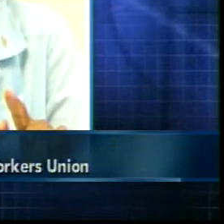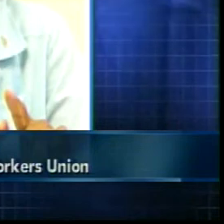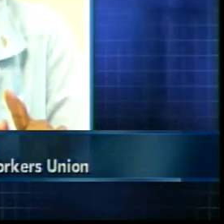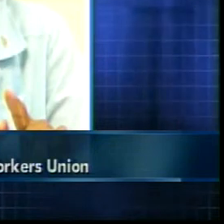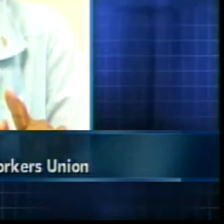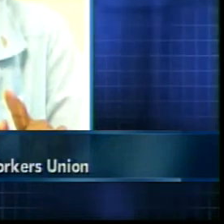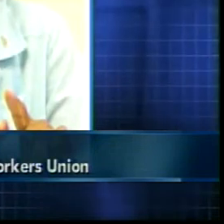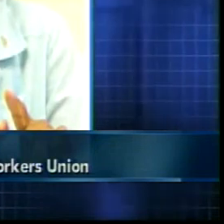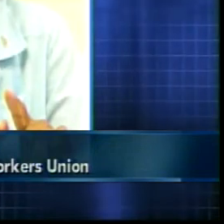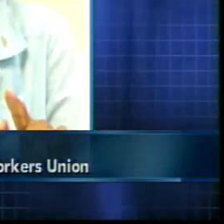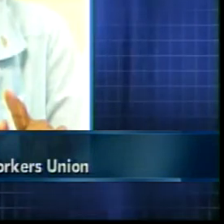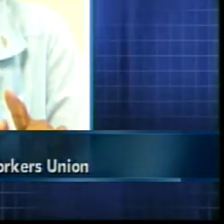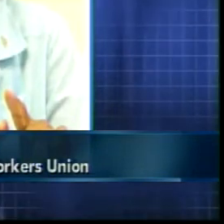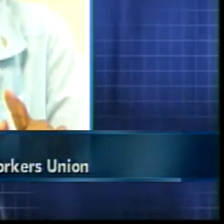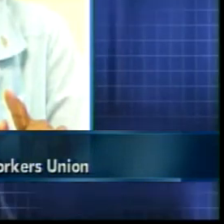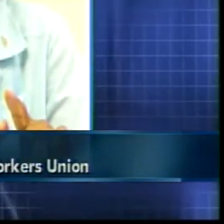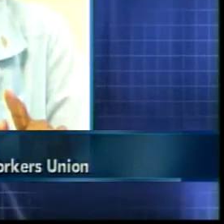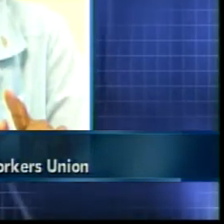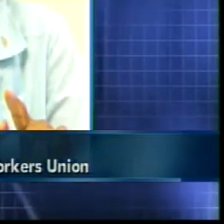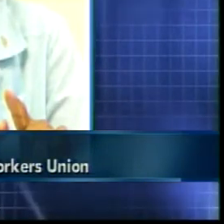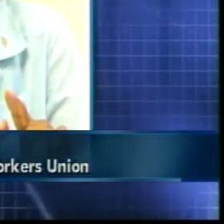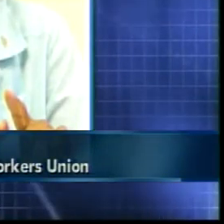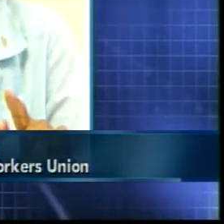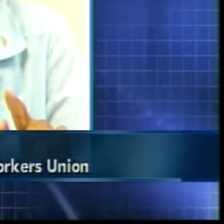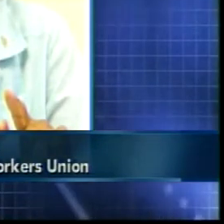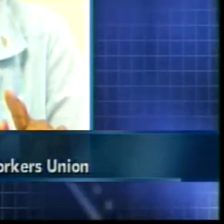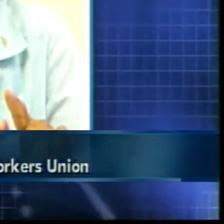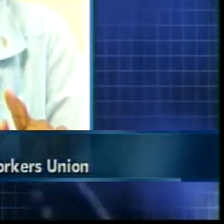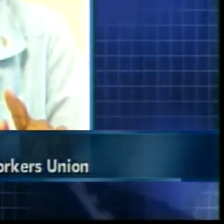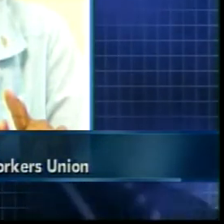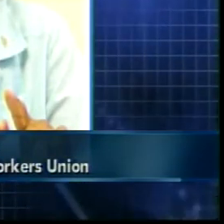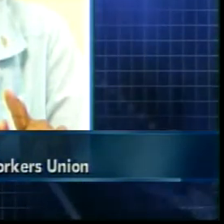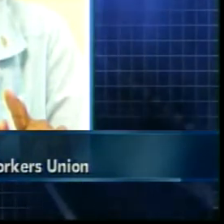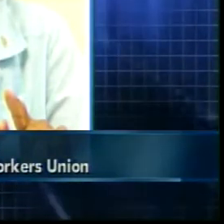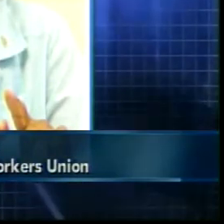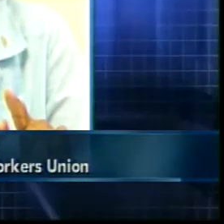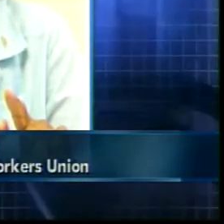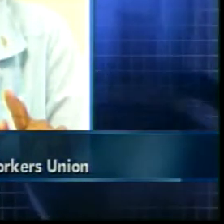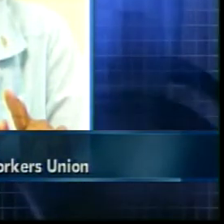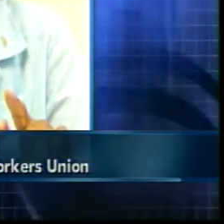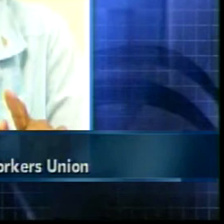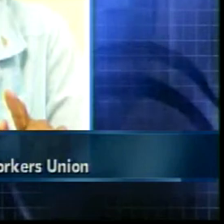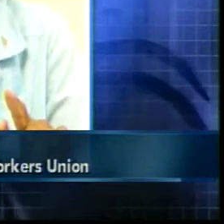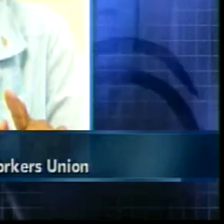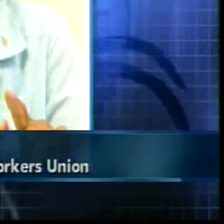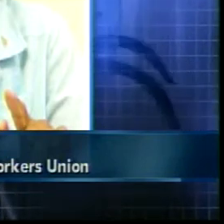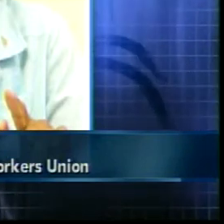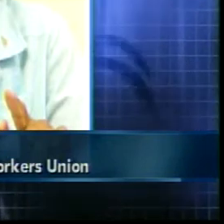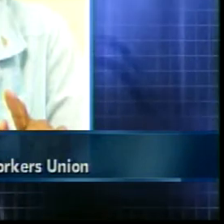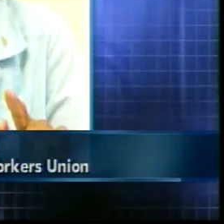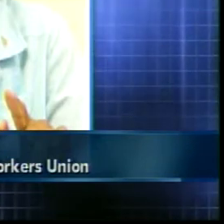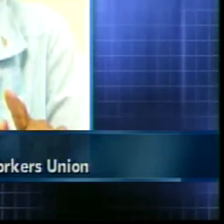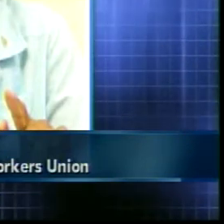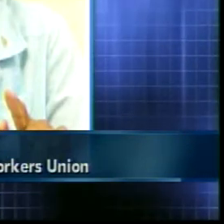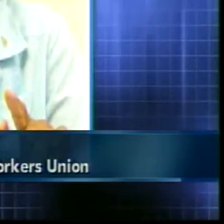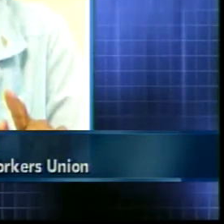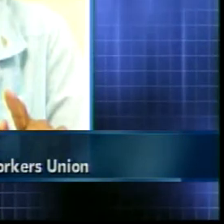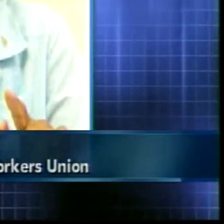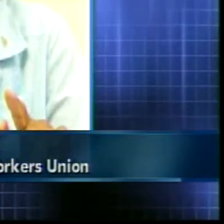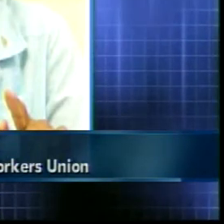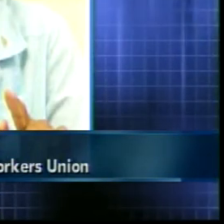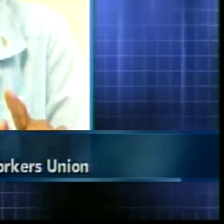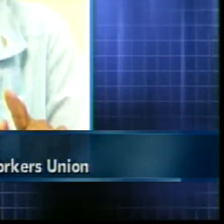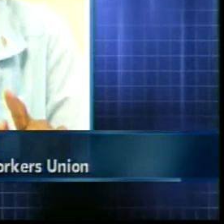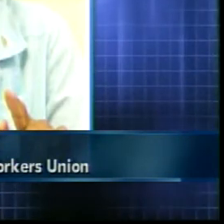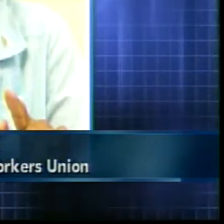and I don't even think they have to ask me for support, this is a situation where you have to do the right thing. You know, you just can't decide not to do the right